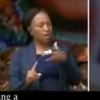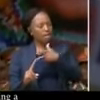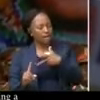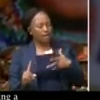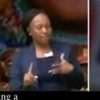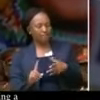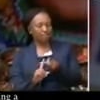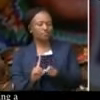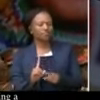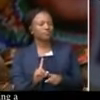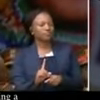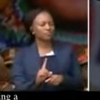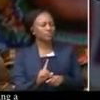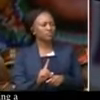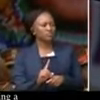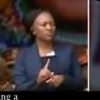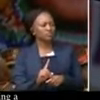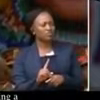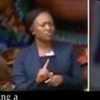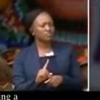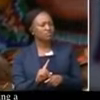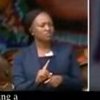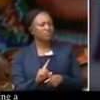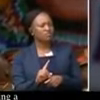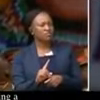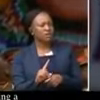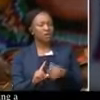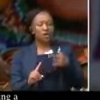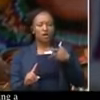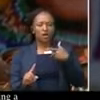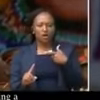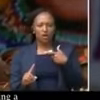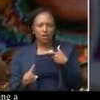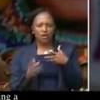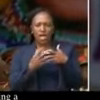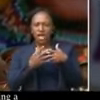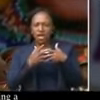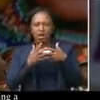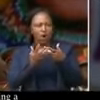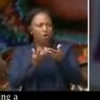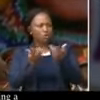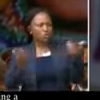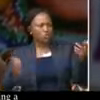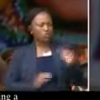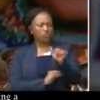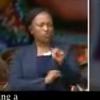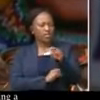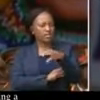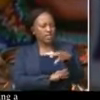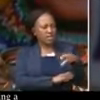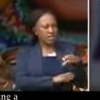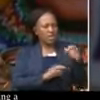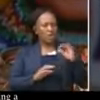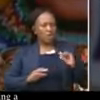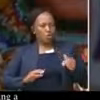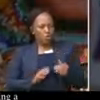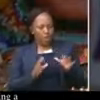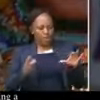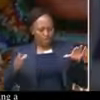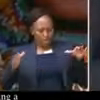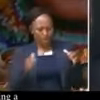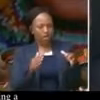Mama Nomzamo, all those who resigned from the NEC of the Women's League because they